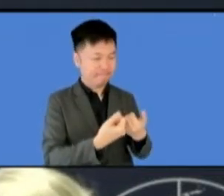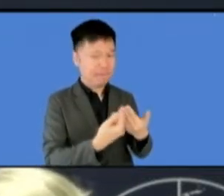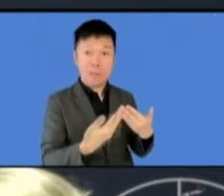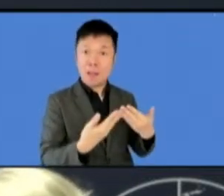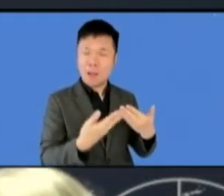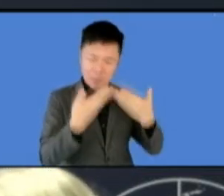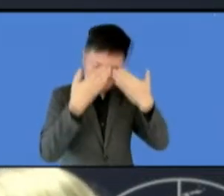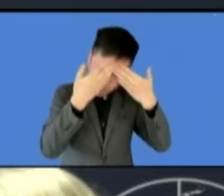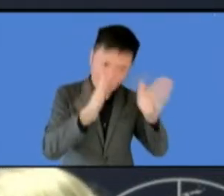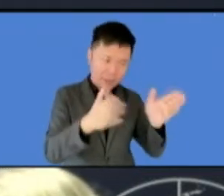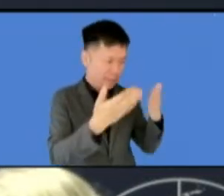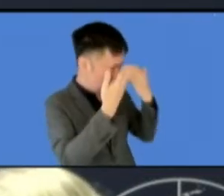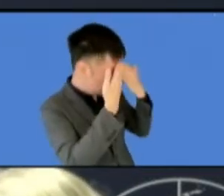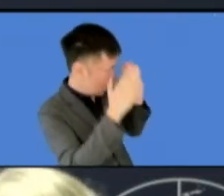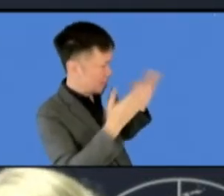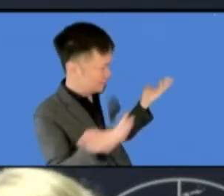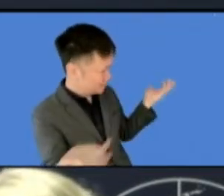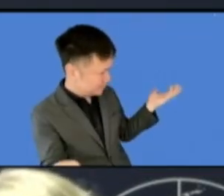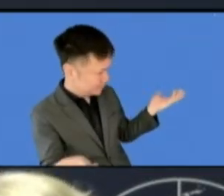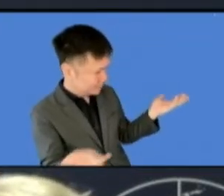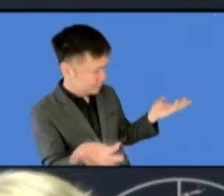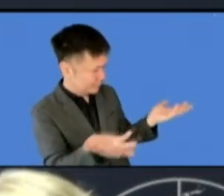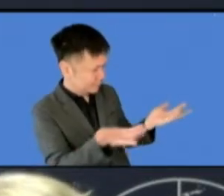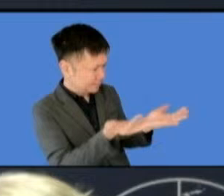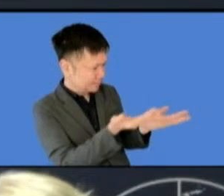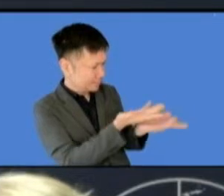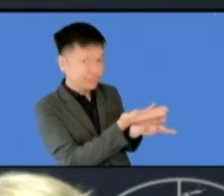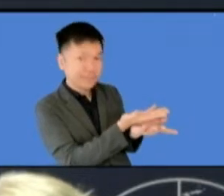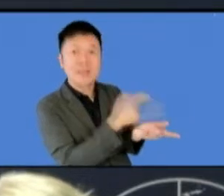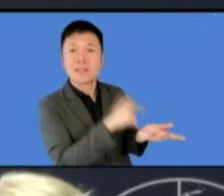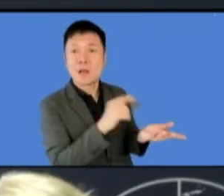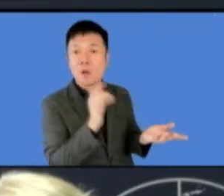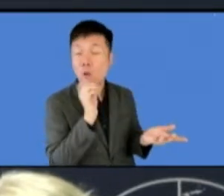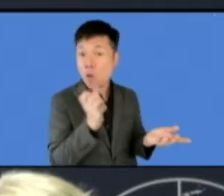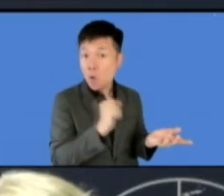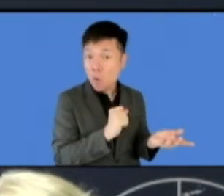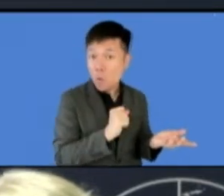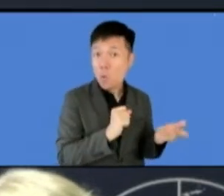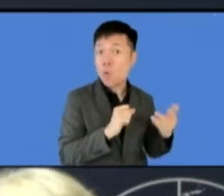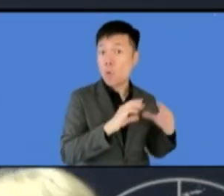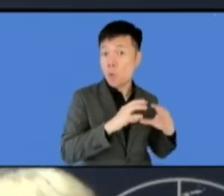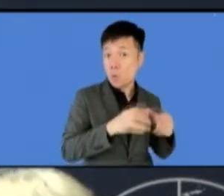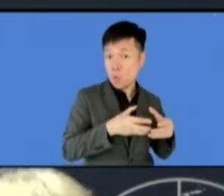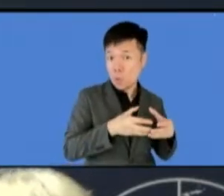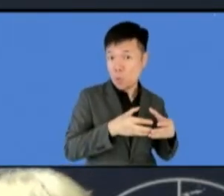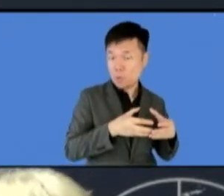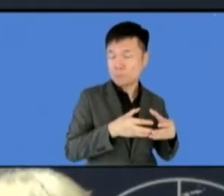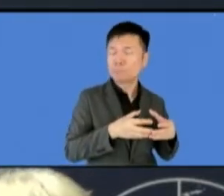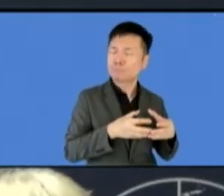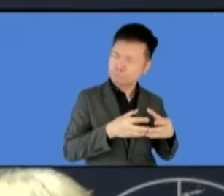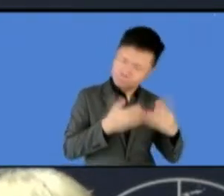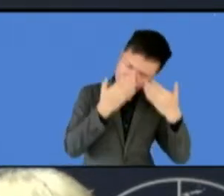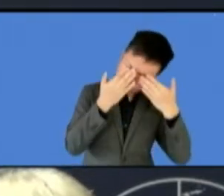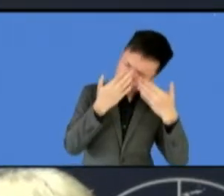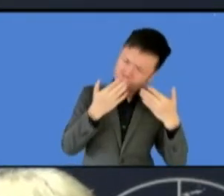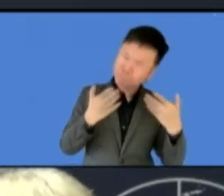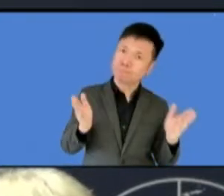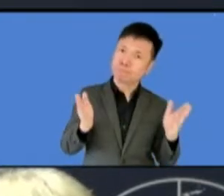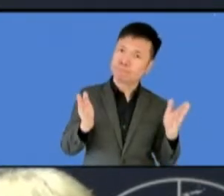generational boundaries. And so an older person's organization, older people's organization needs to become just simply